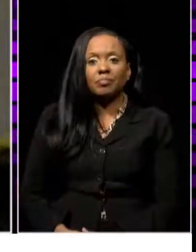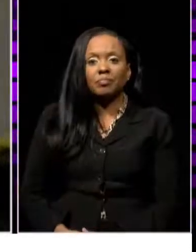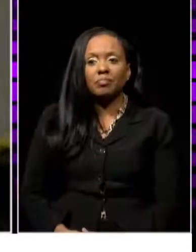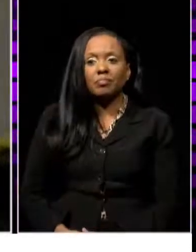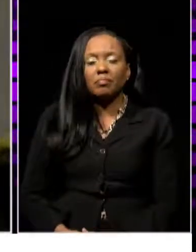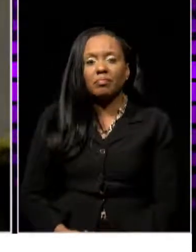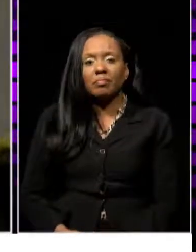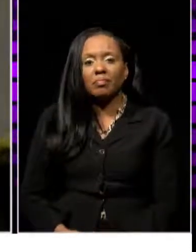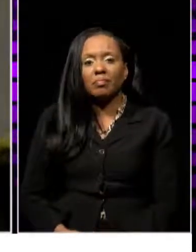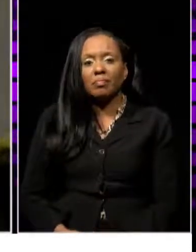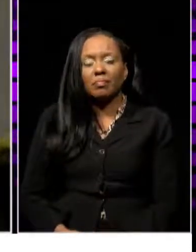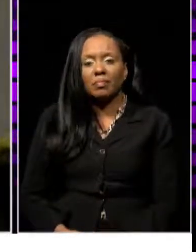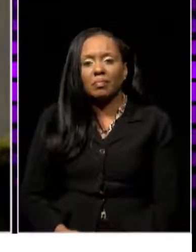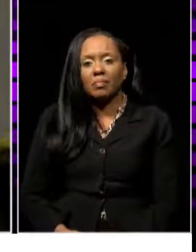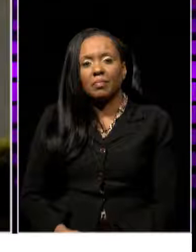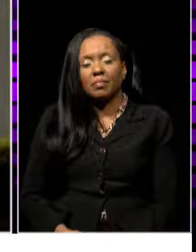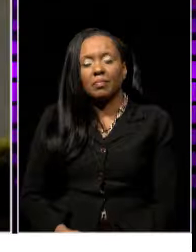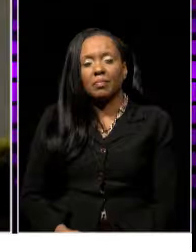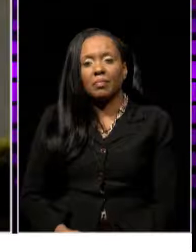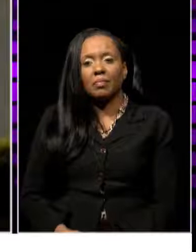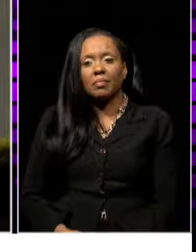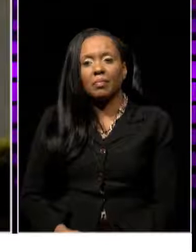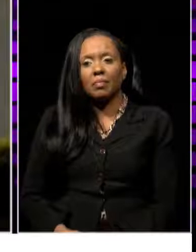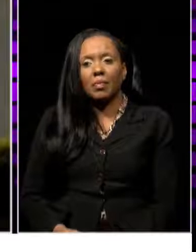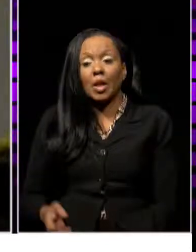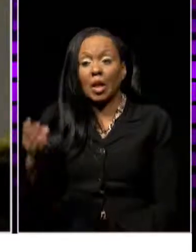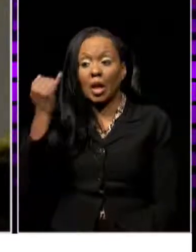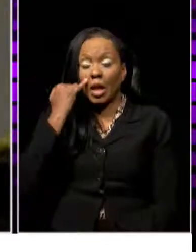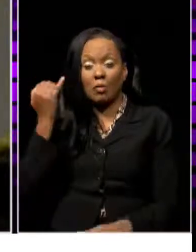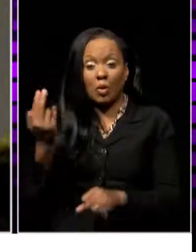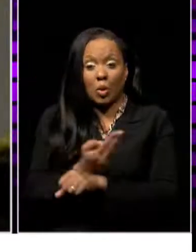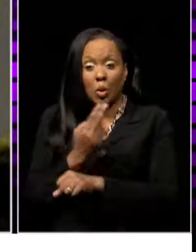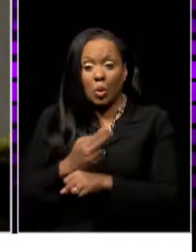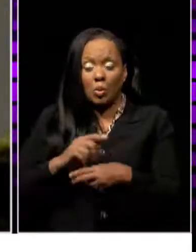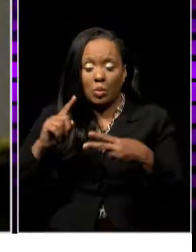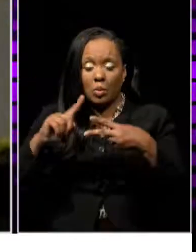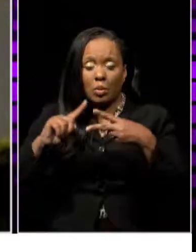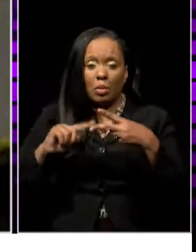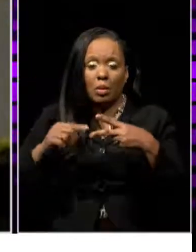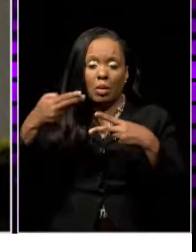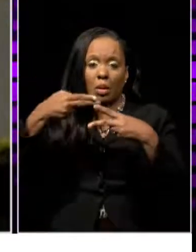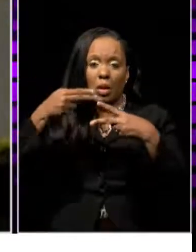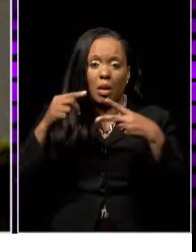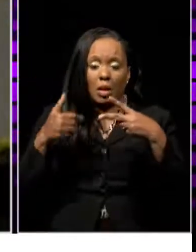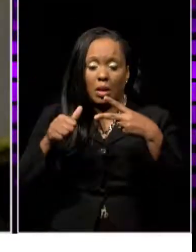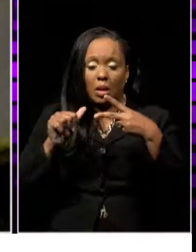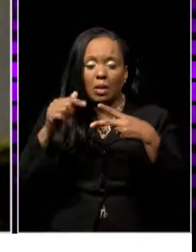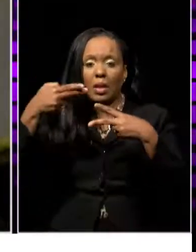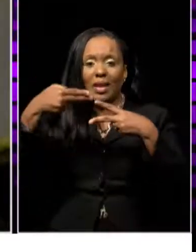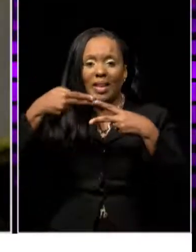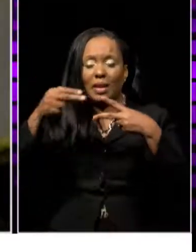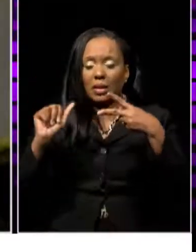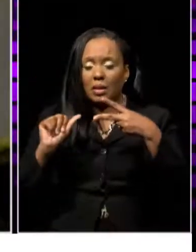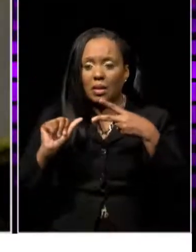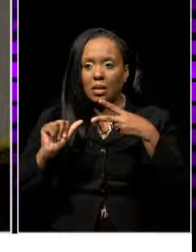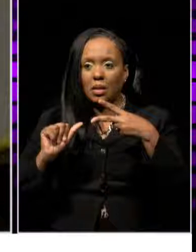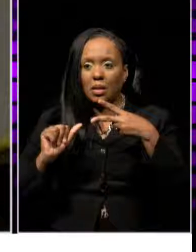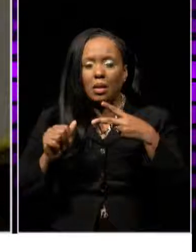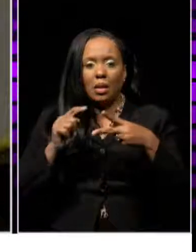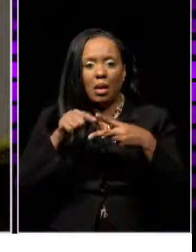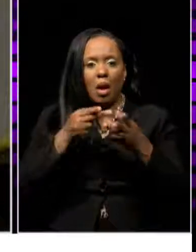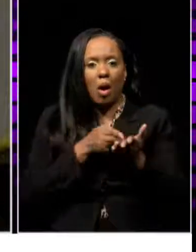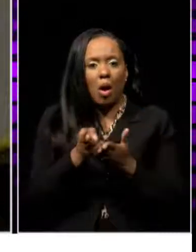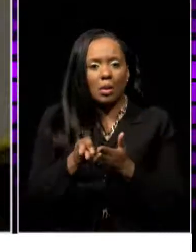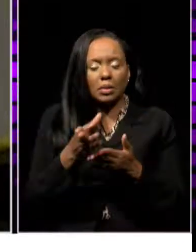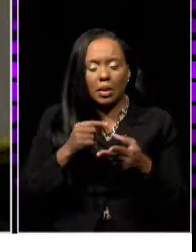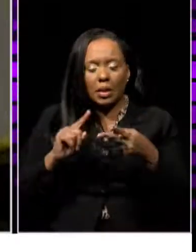parent. So if we use that ha, and we are honest and we are accountable on all sides, let me tell you, our children will